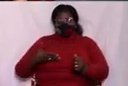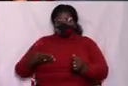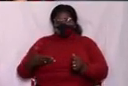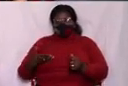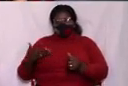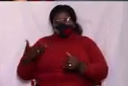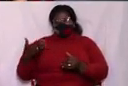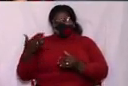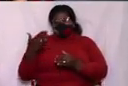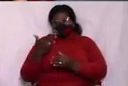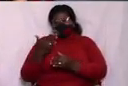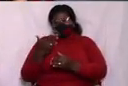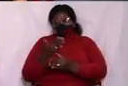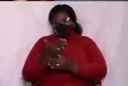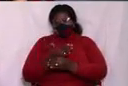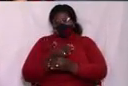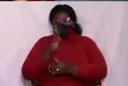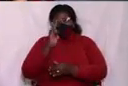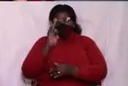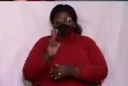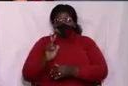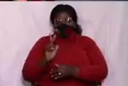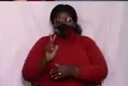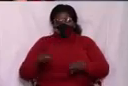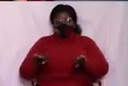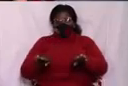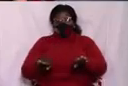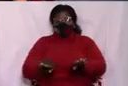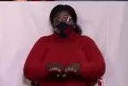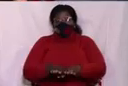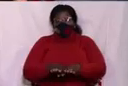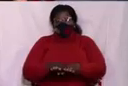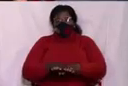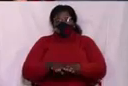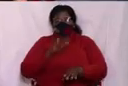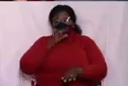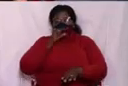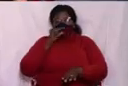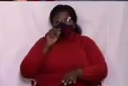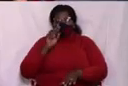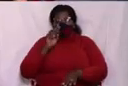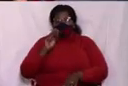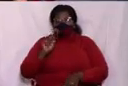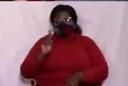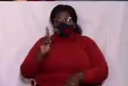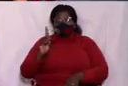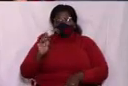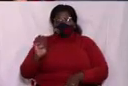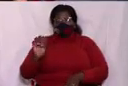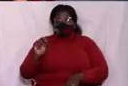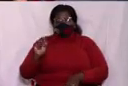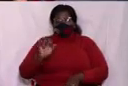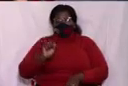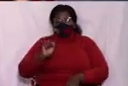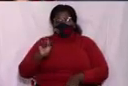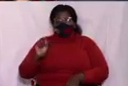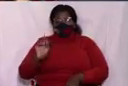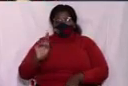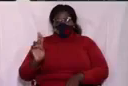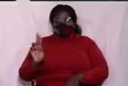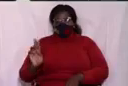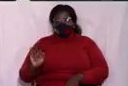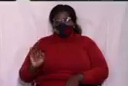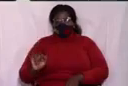our maker, that's Ndeshi Fikameni. We'll be chatting to her as we go on the